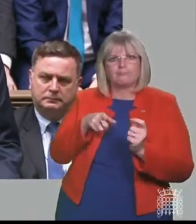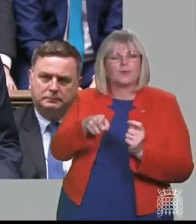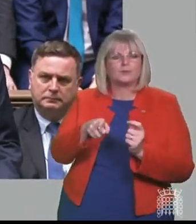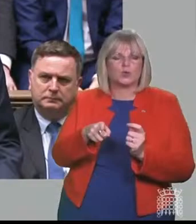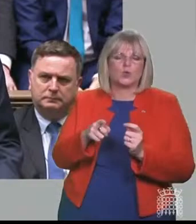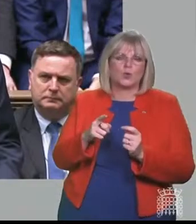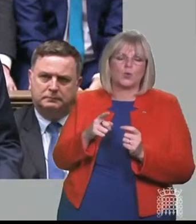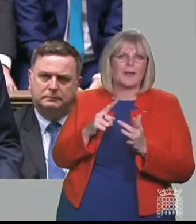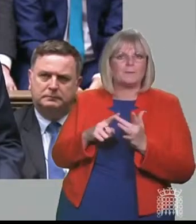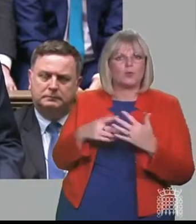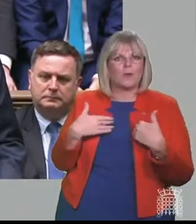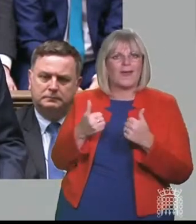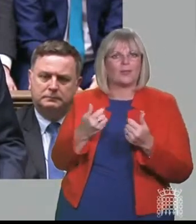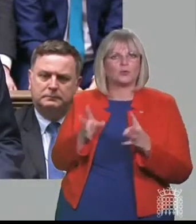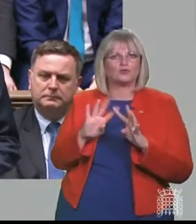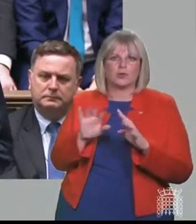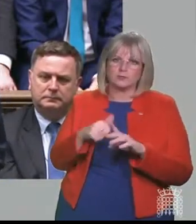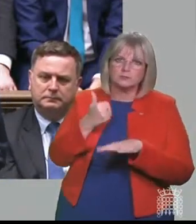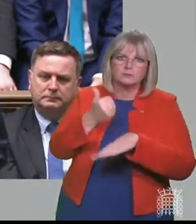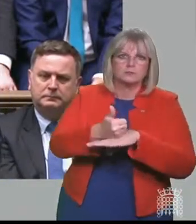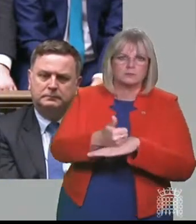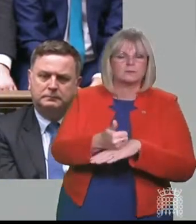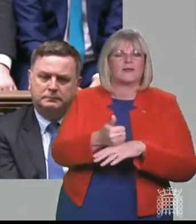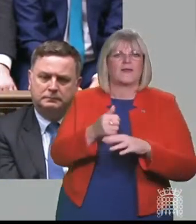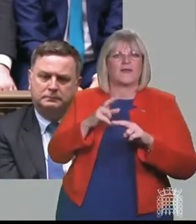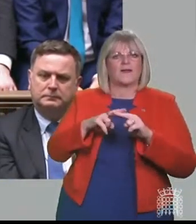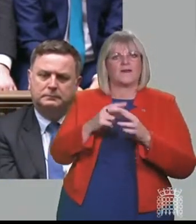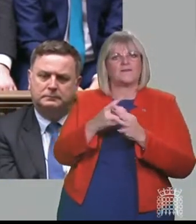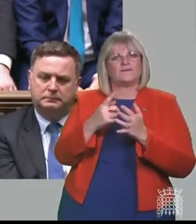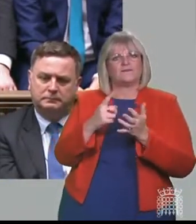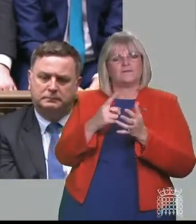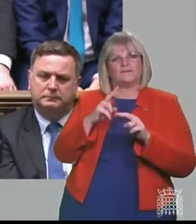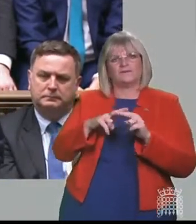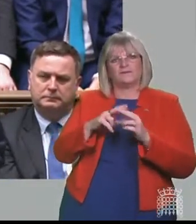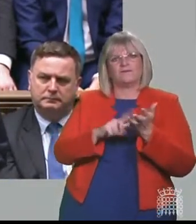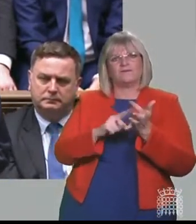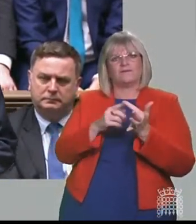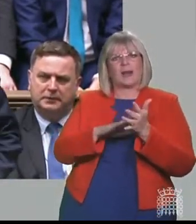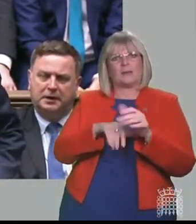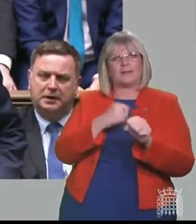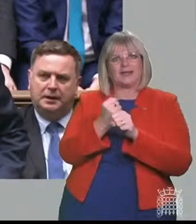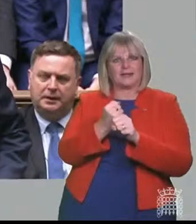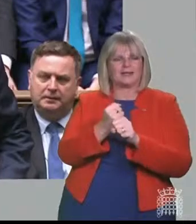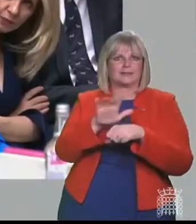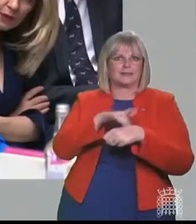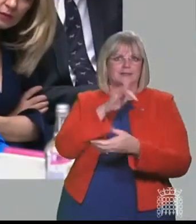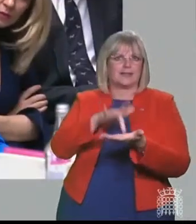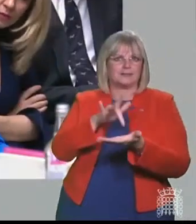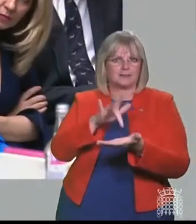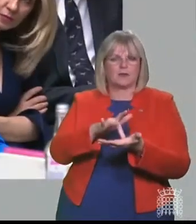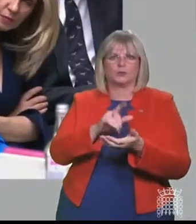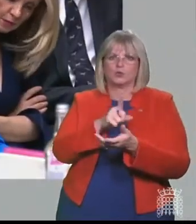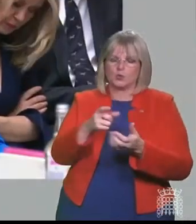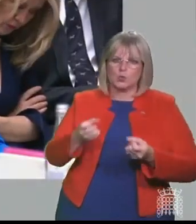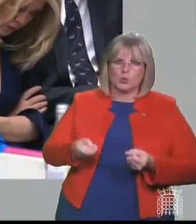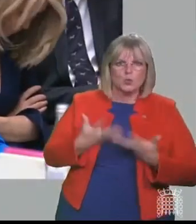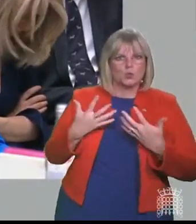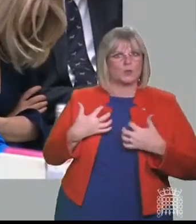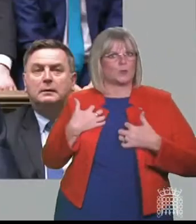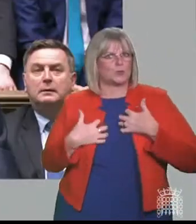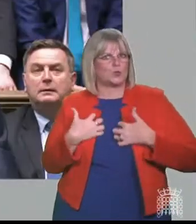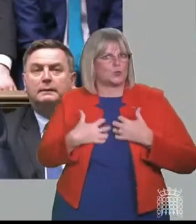Fleming Centre to inspire the next generation of world-changing innovations. For our